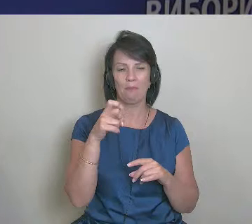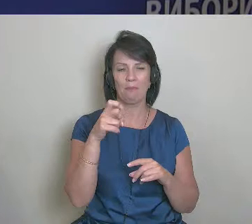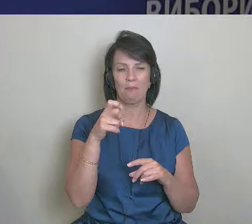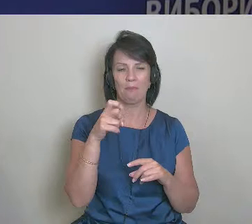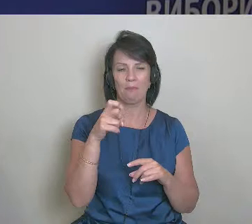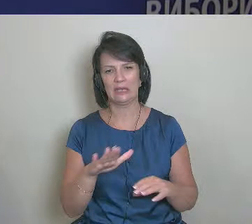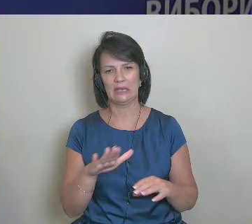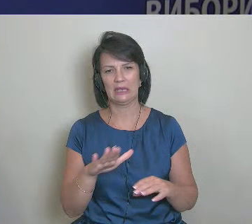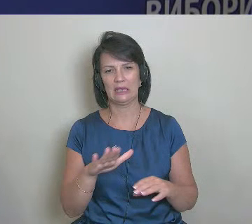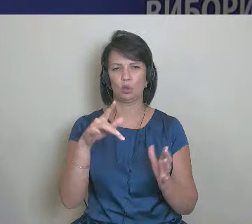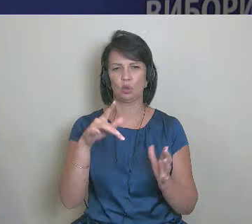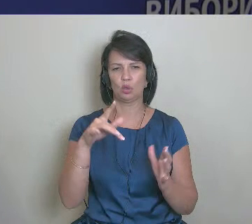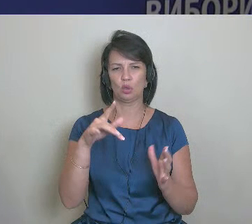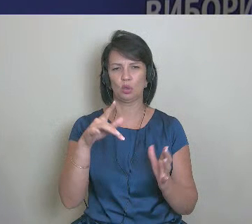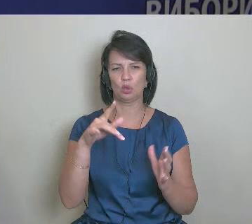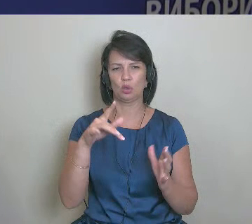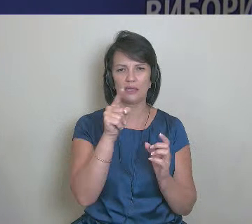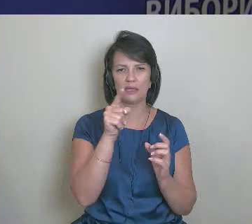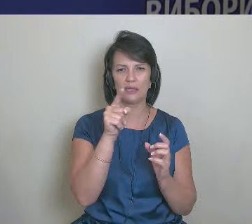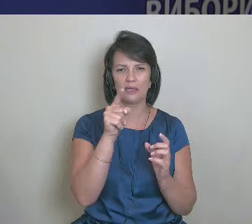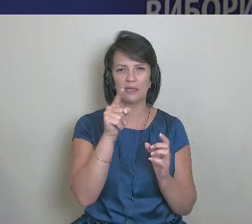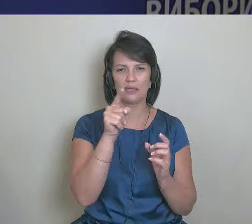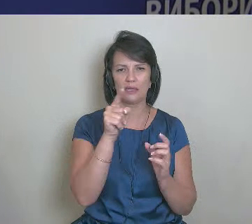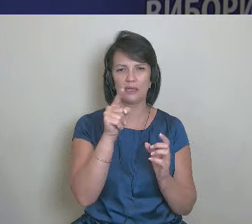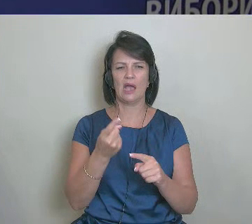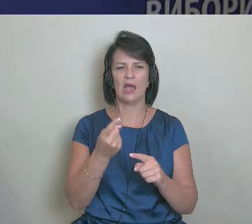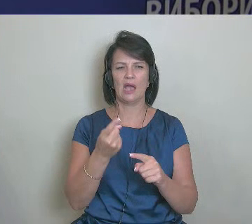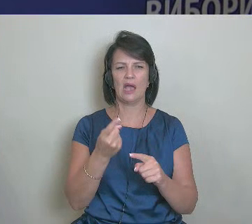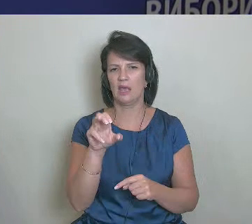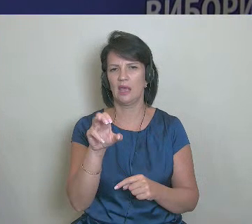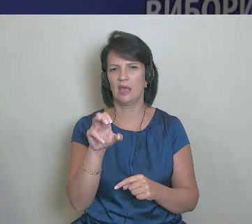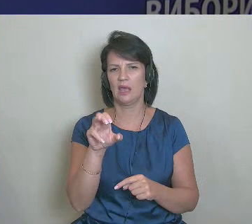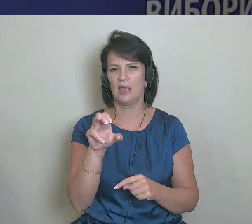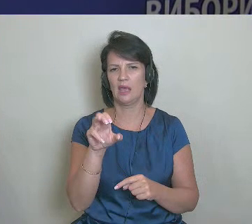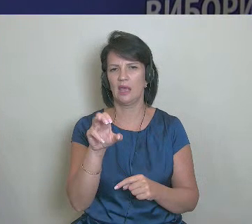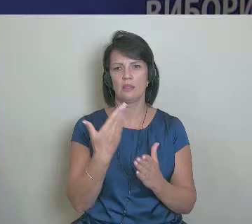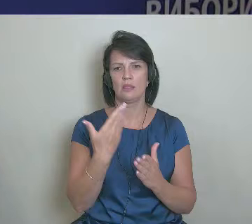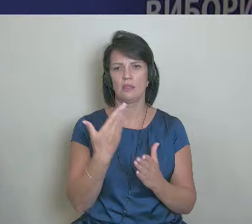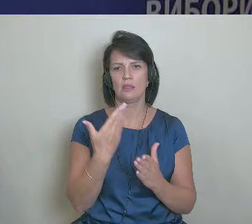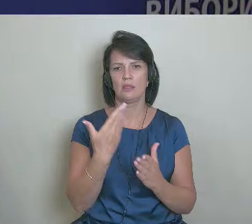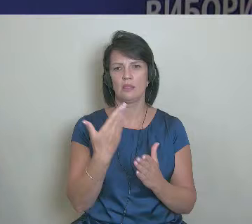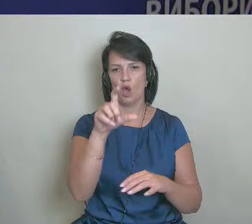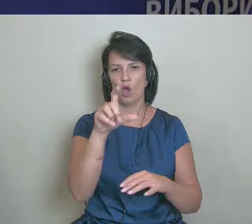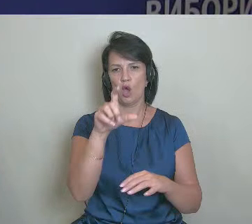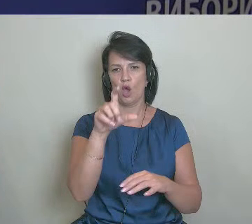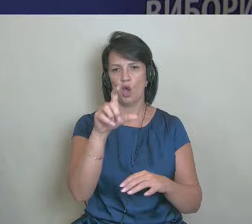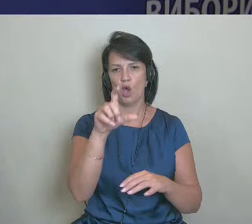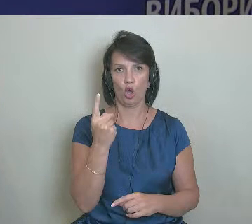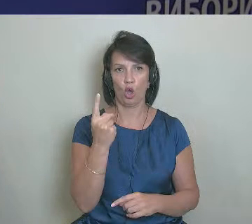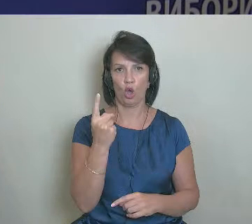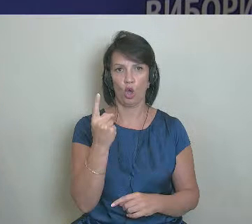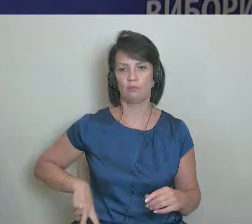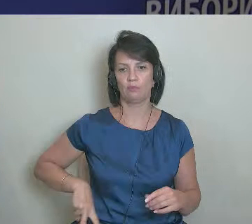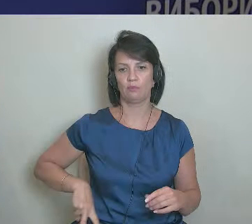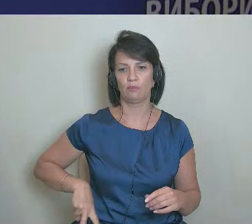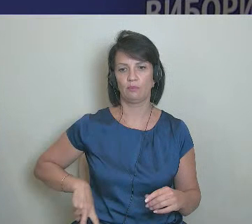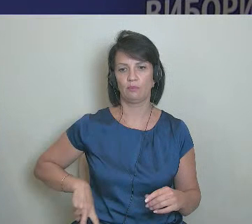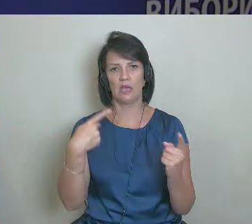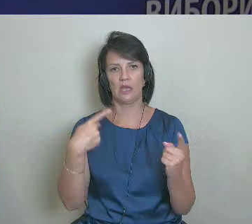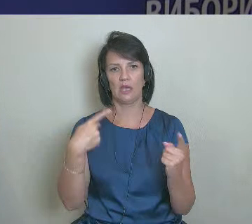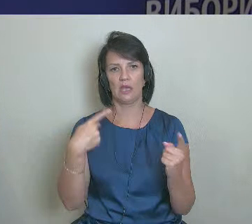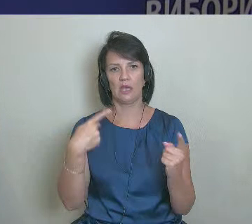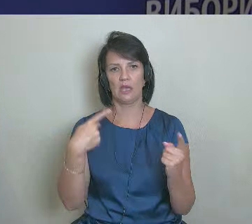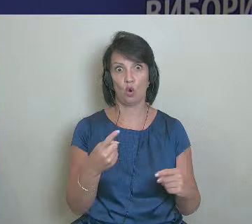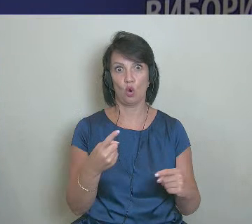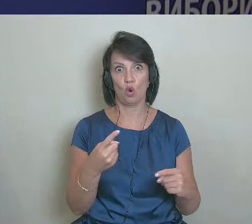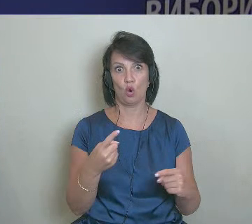because they were amalgamated. They are not happy that the center is located elsewhere, the title is different, so territorial community is